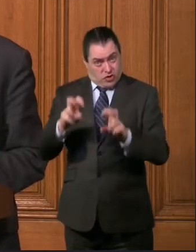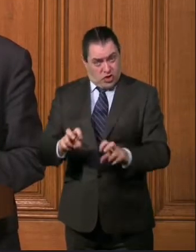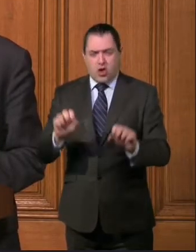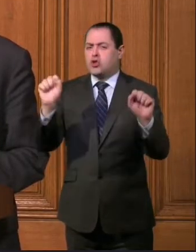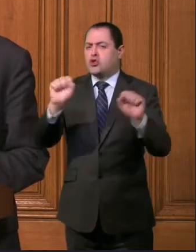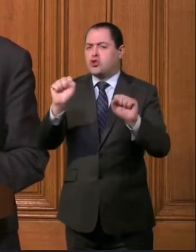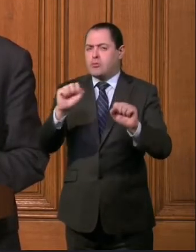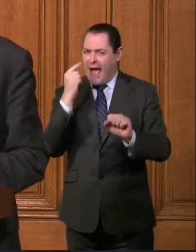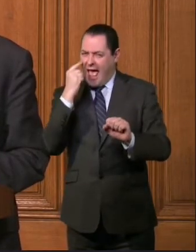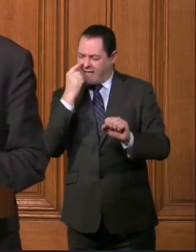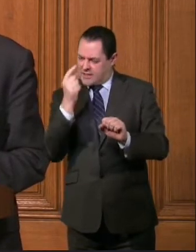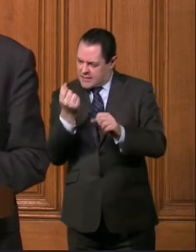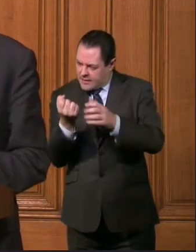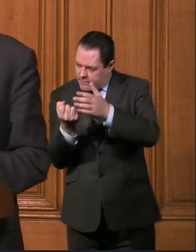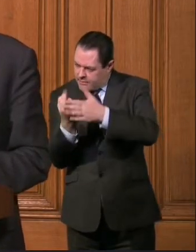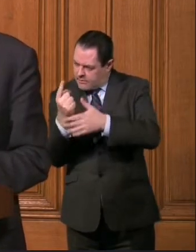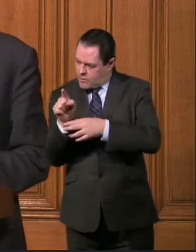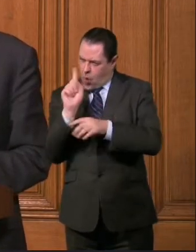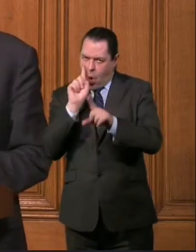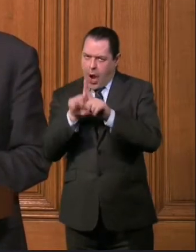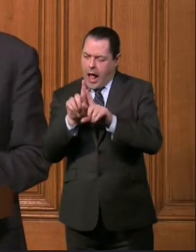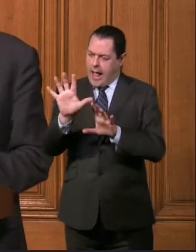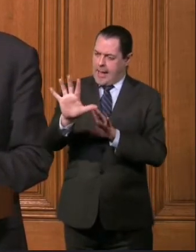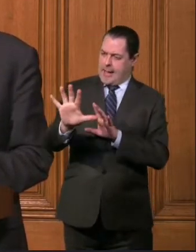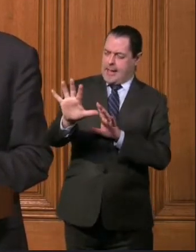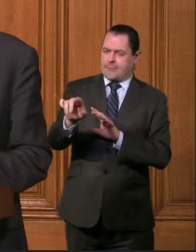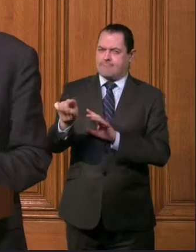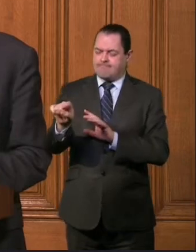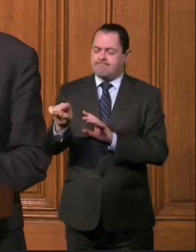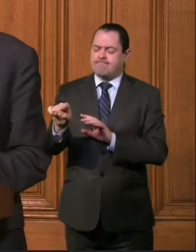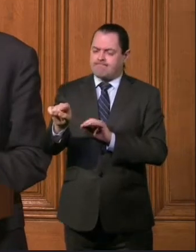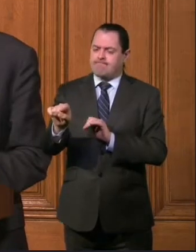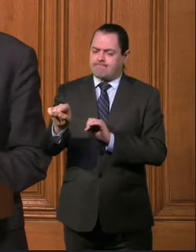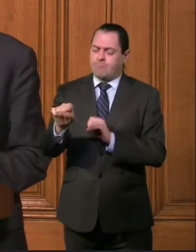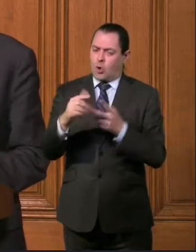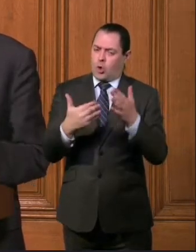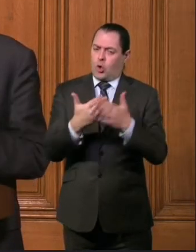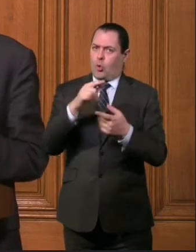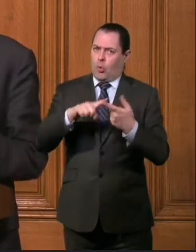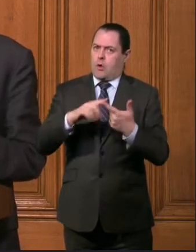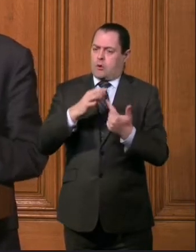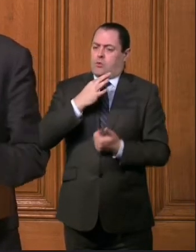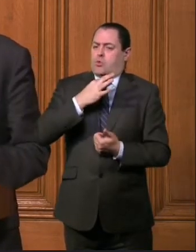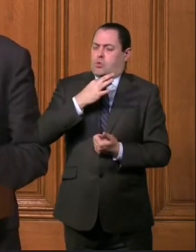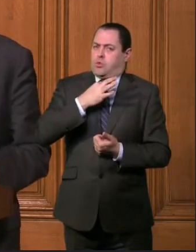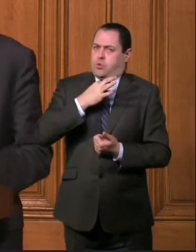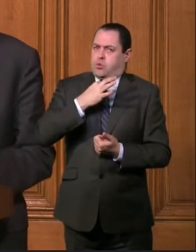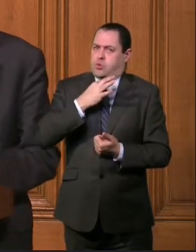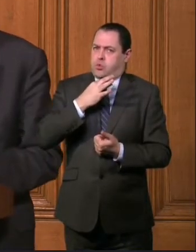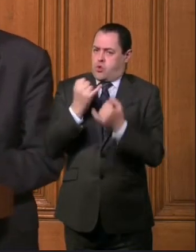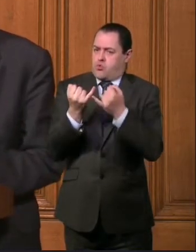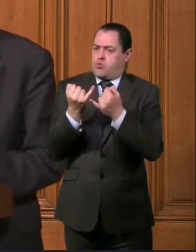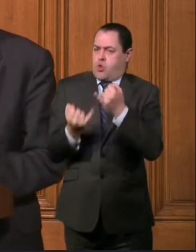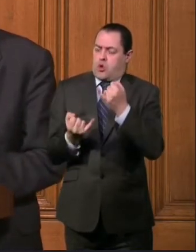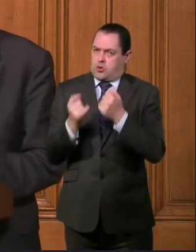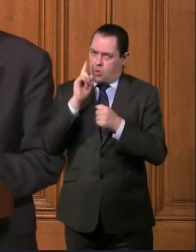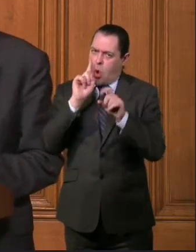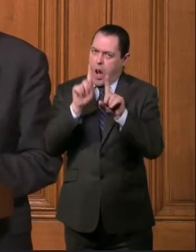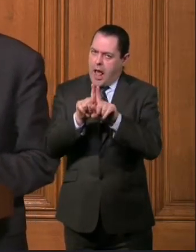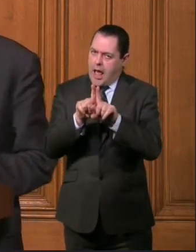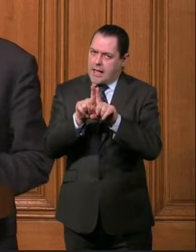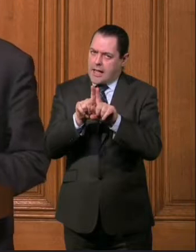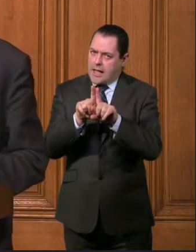mean, but stressing that these data are currently uncertain and we don't have a very good estimate